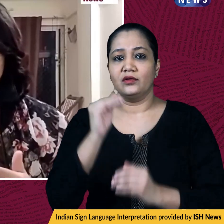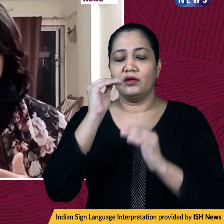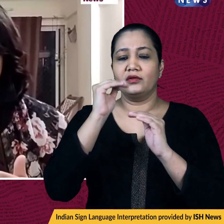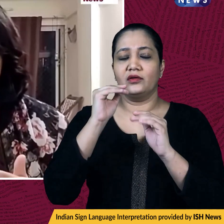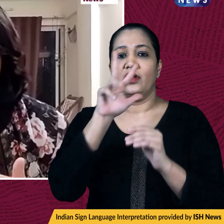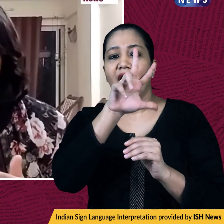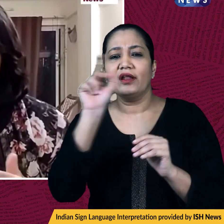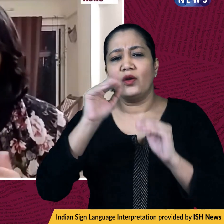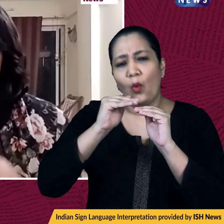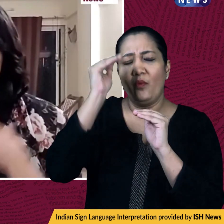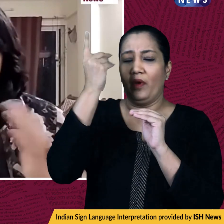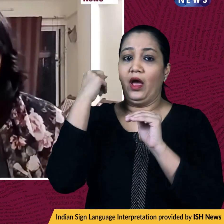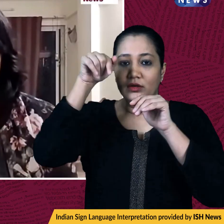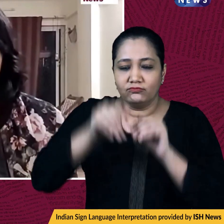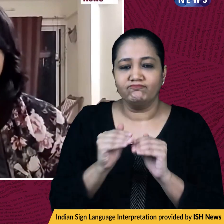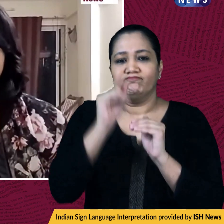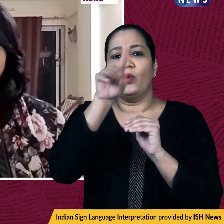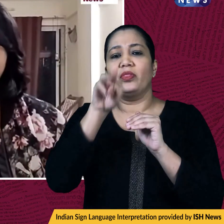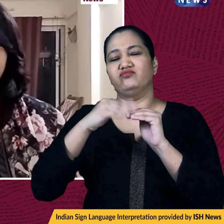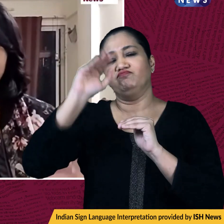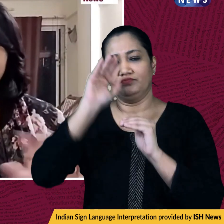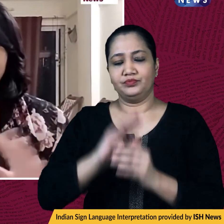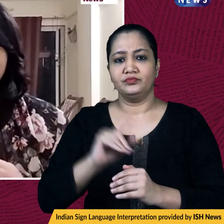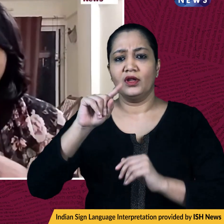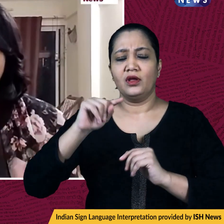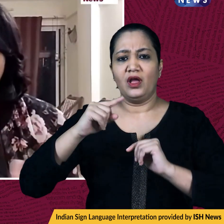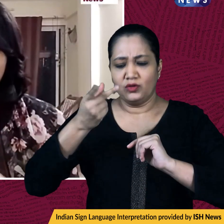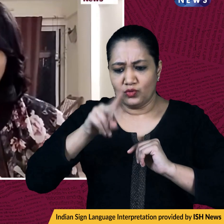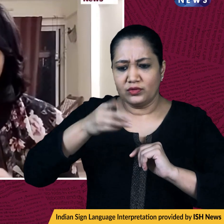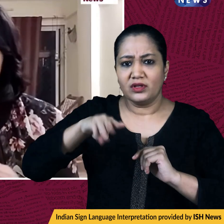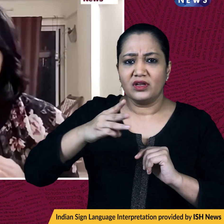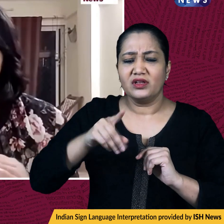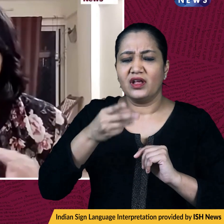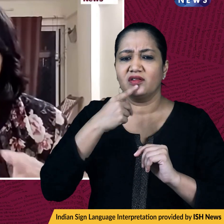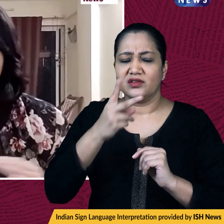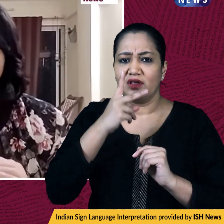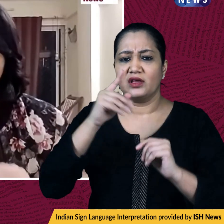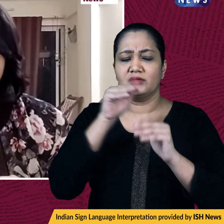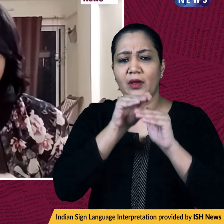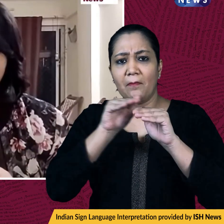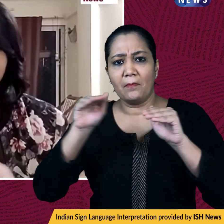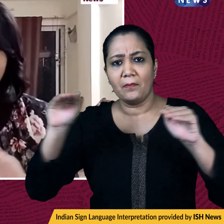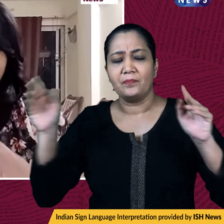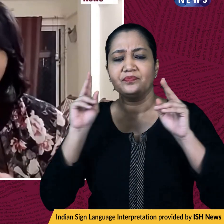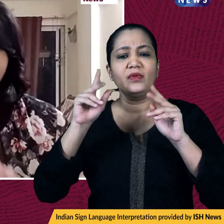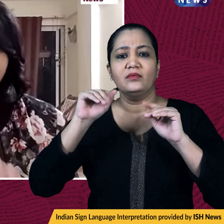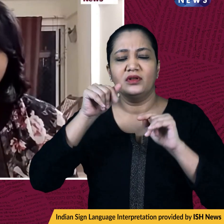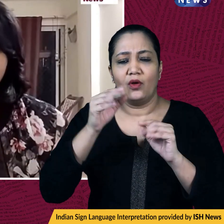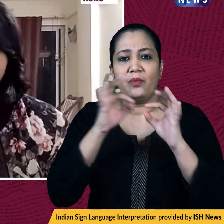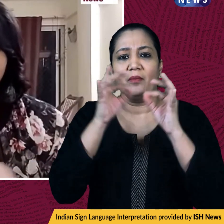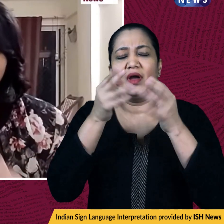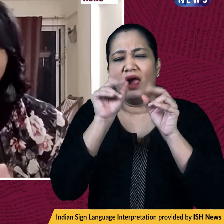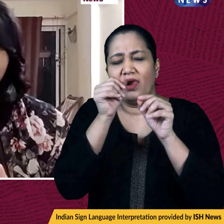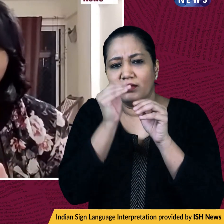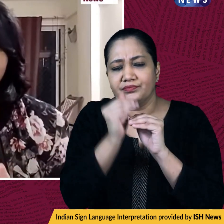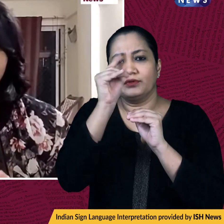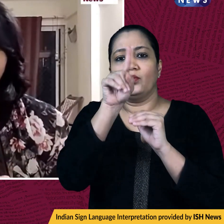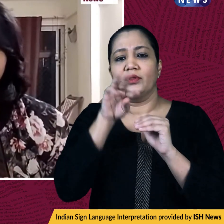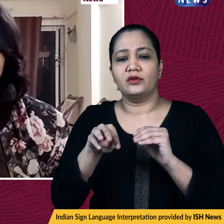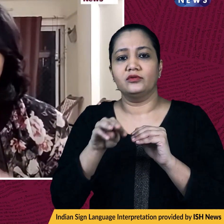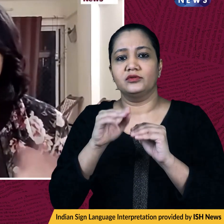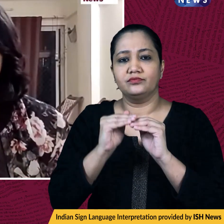little over 800. In the last couple of days, we've seen that number remained constant. In fact, Mumbai has been reporting a little